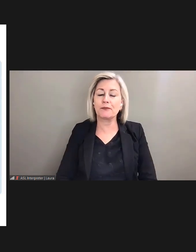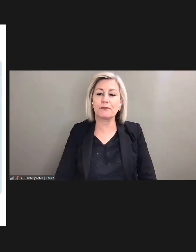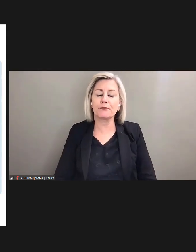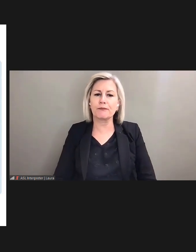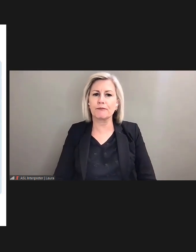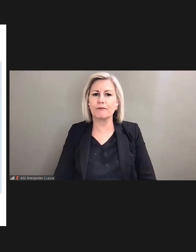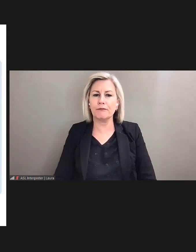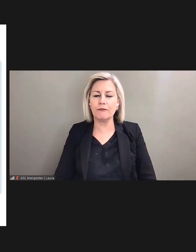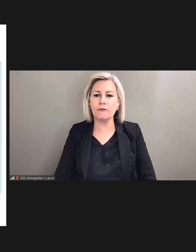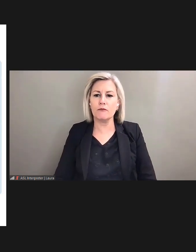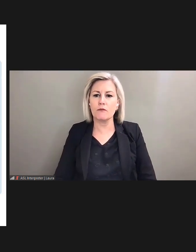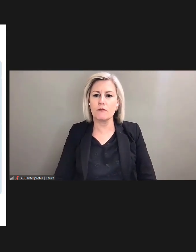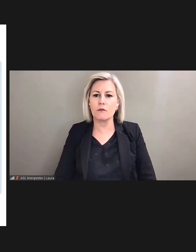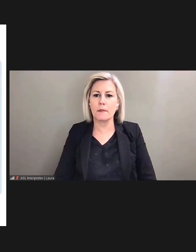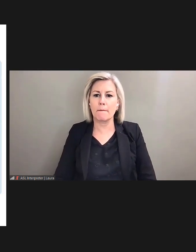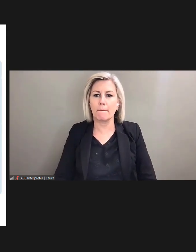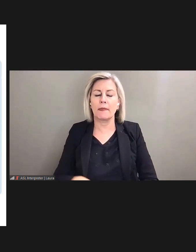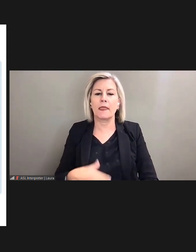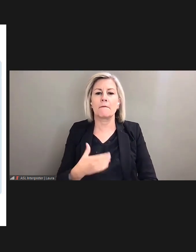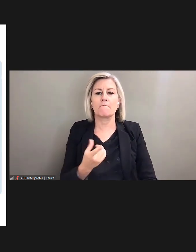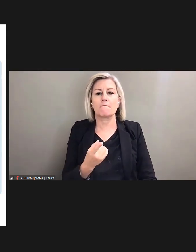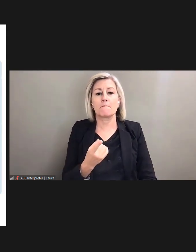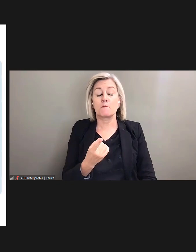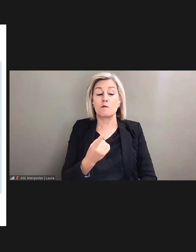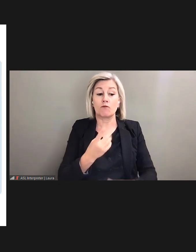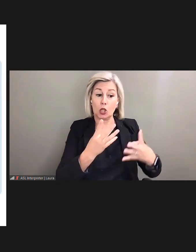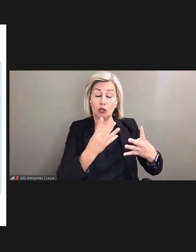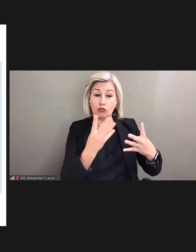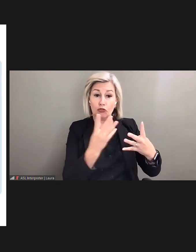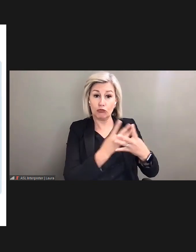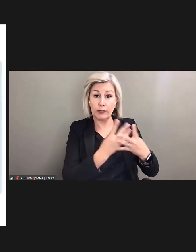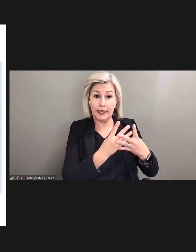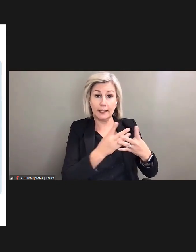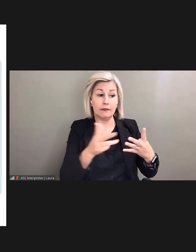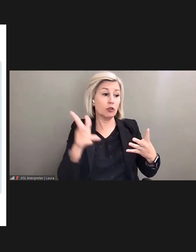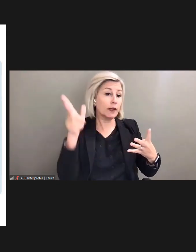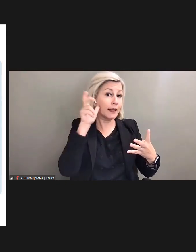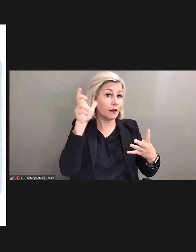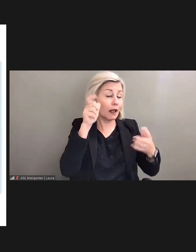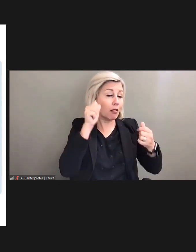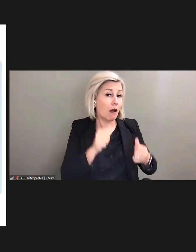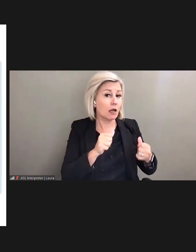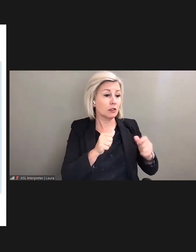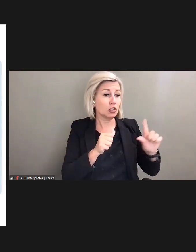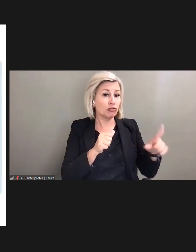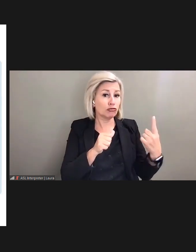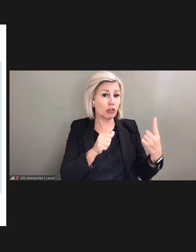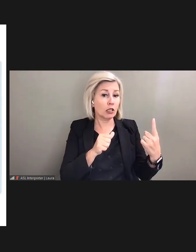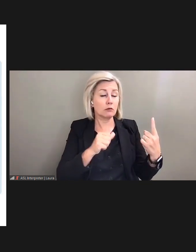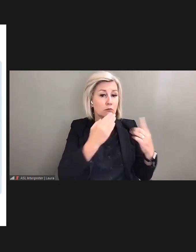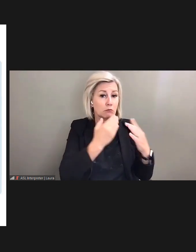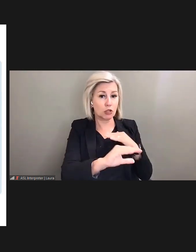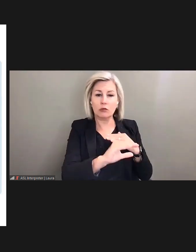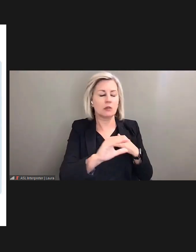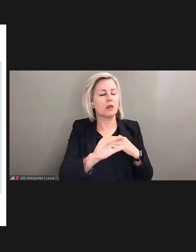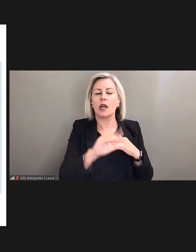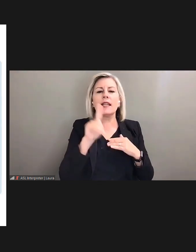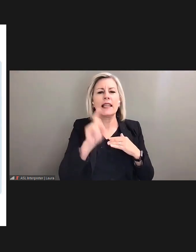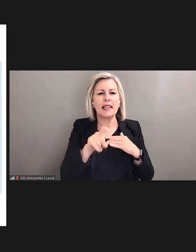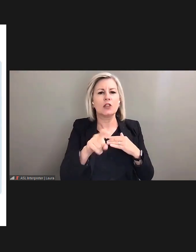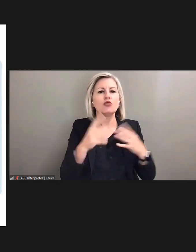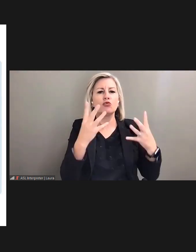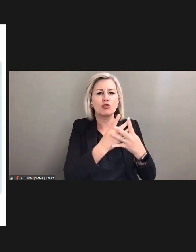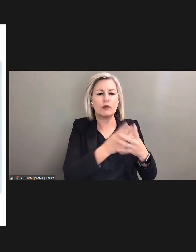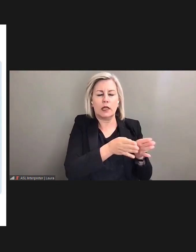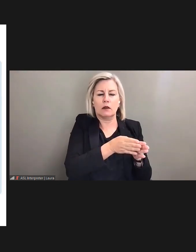So we can't only screen then for hearing loss at birth. So we actually need to screen throughout early